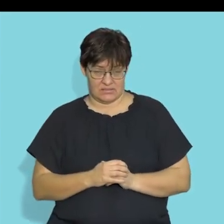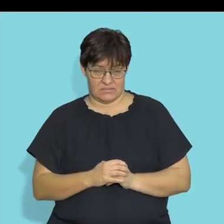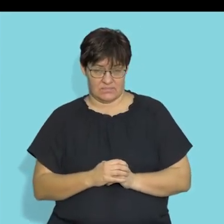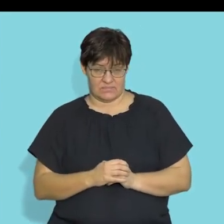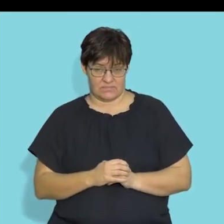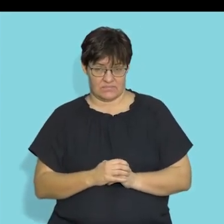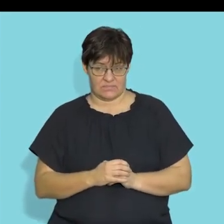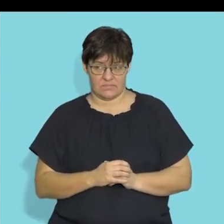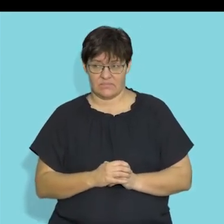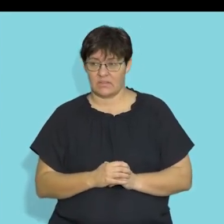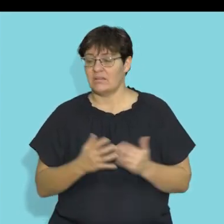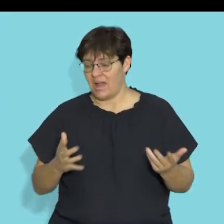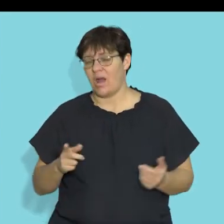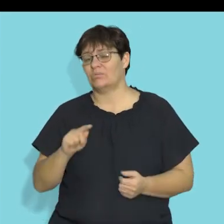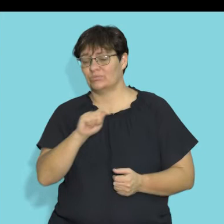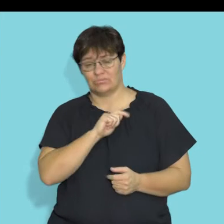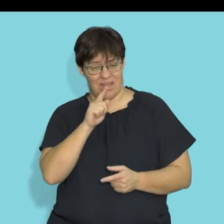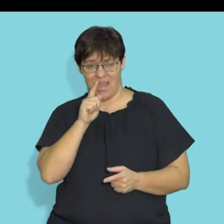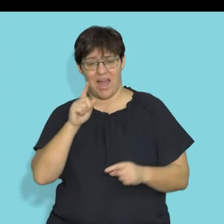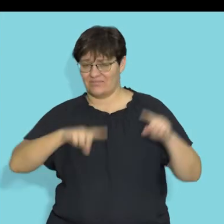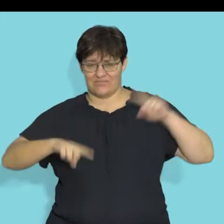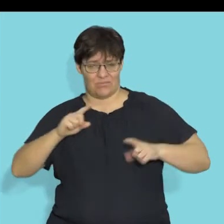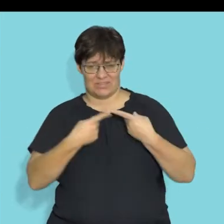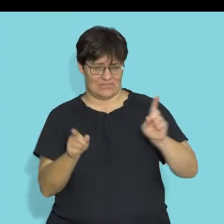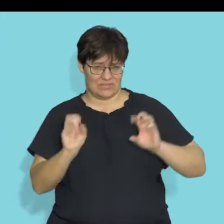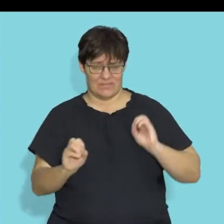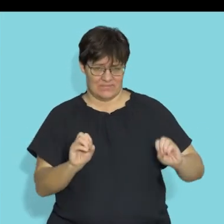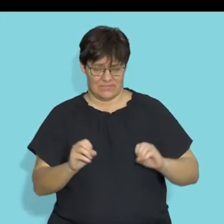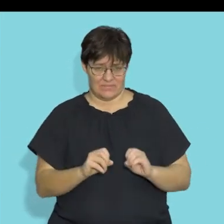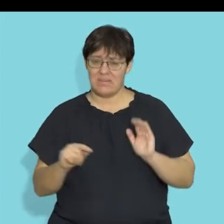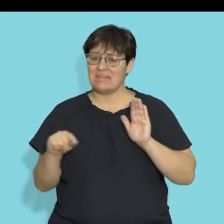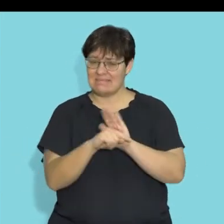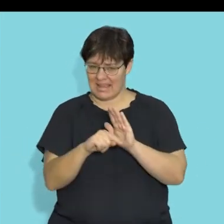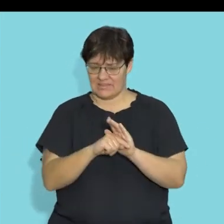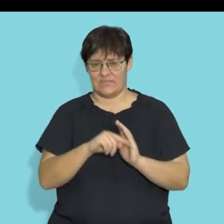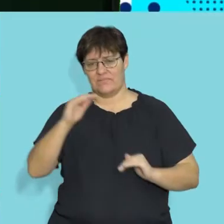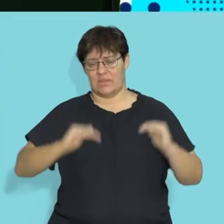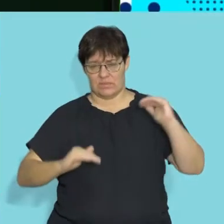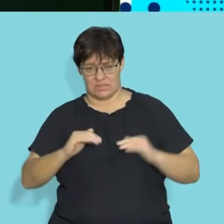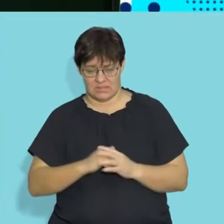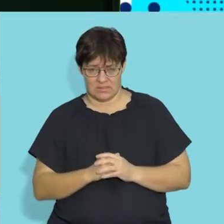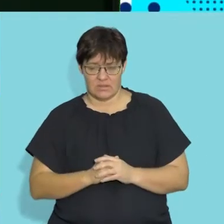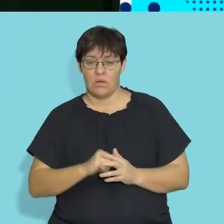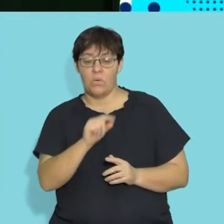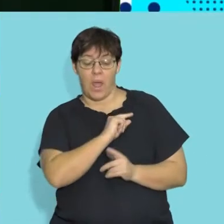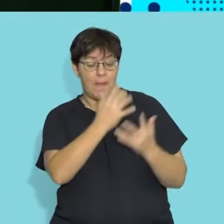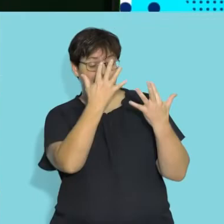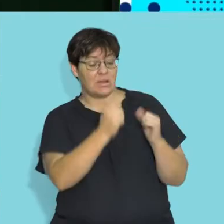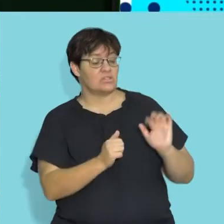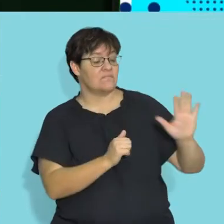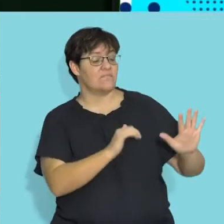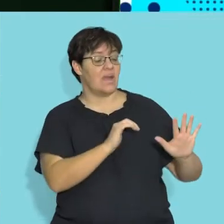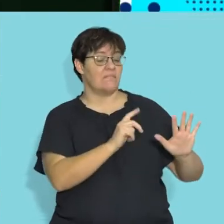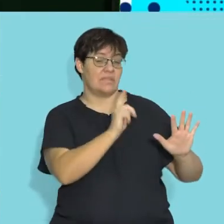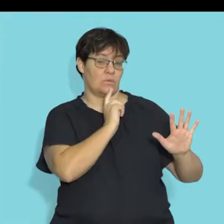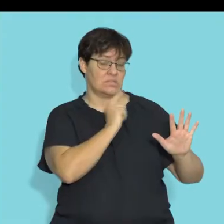8,460. So clearly there's a variance, right? There's a negative variance because you budgeted 5,000, but